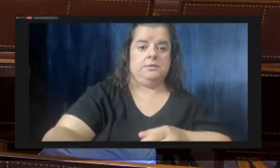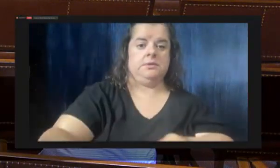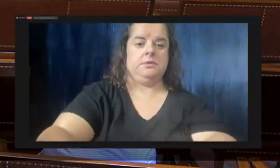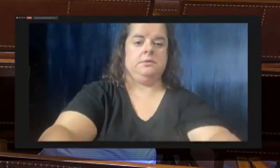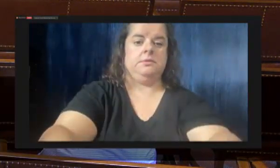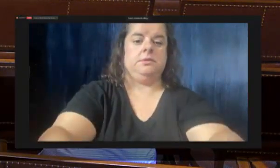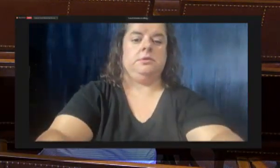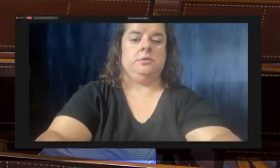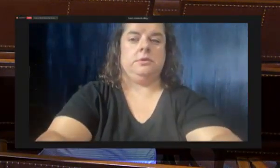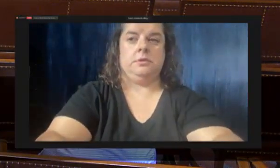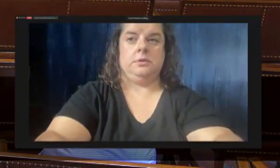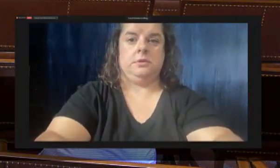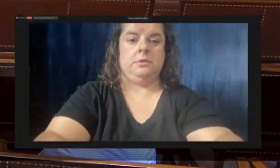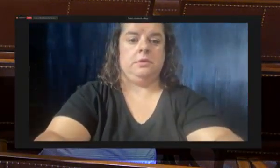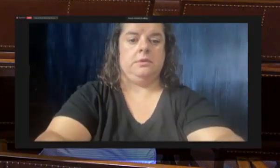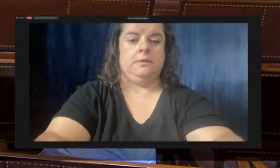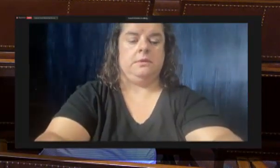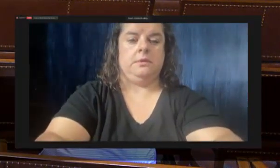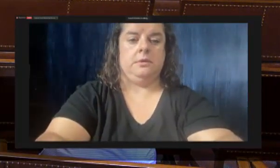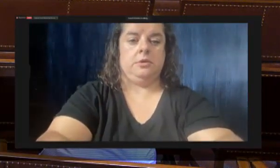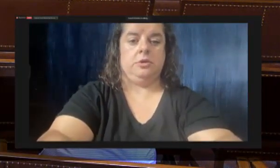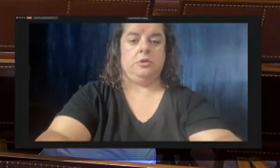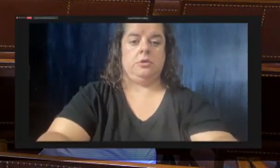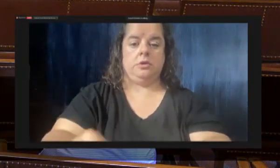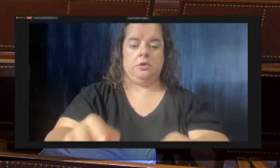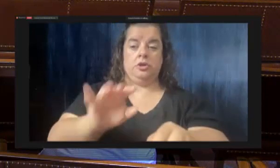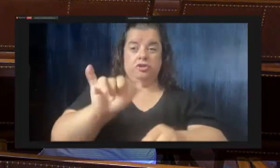If not, has John Griffin joined us?